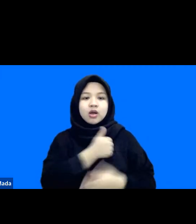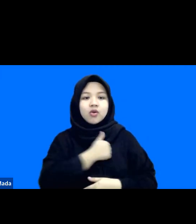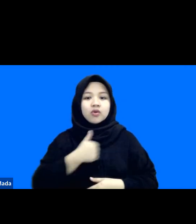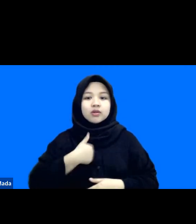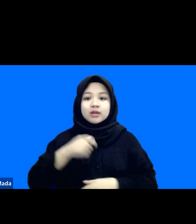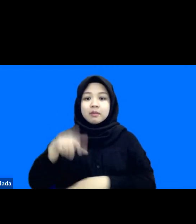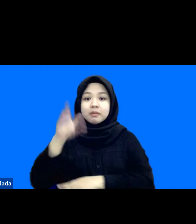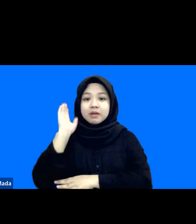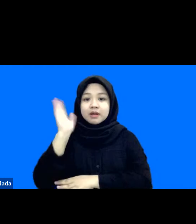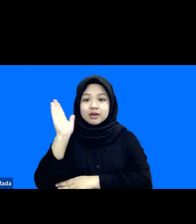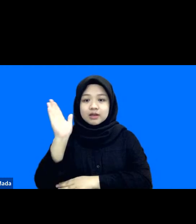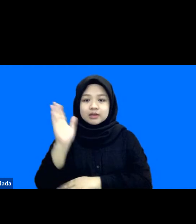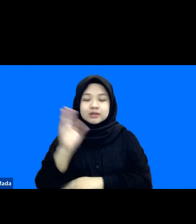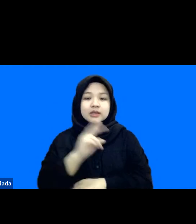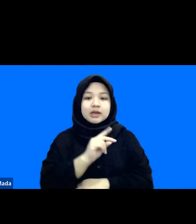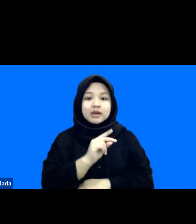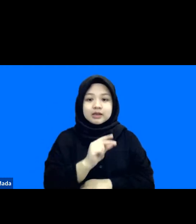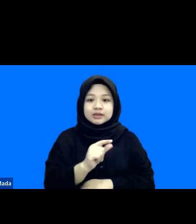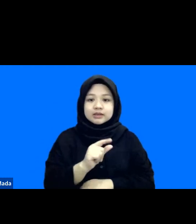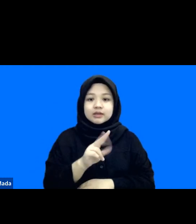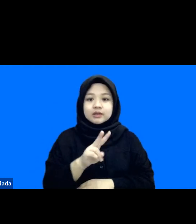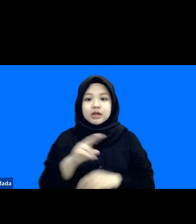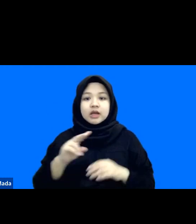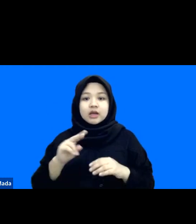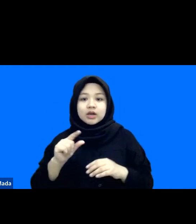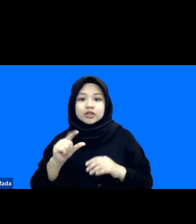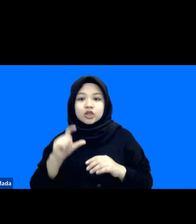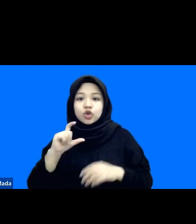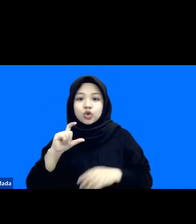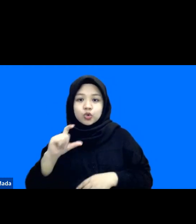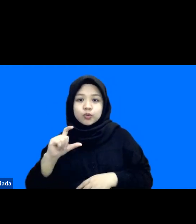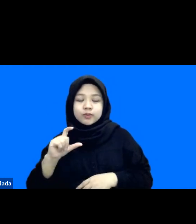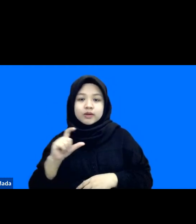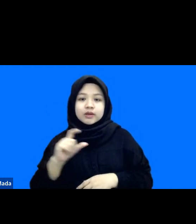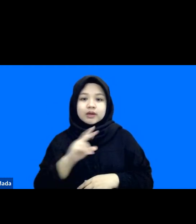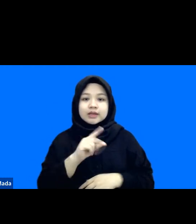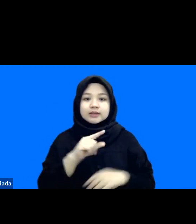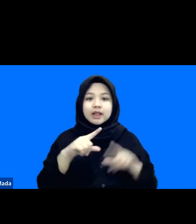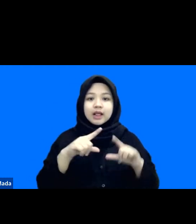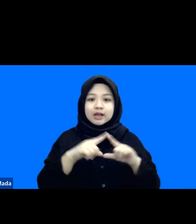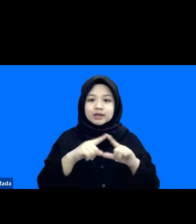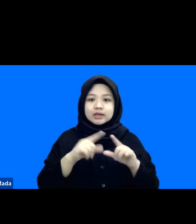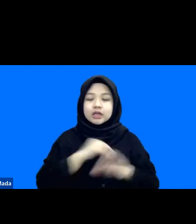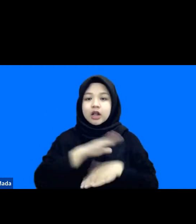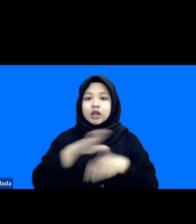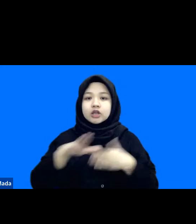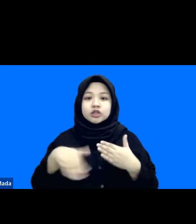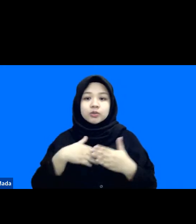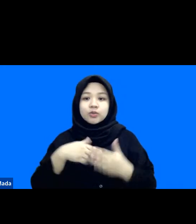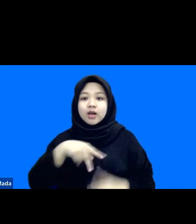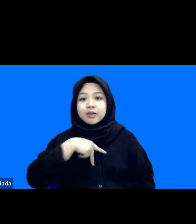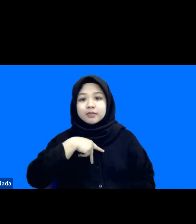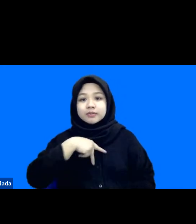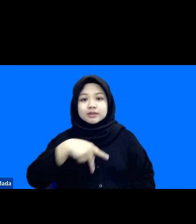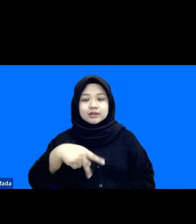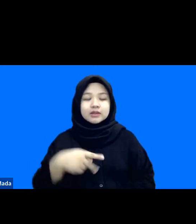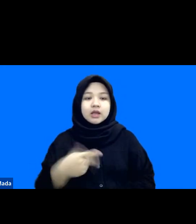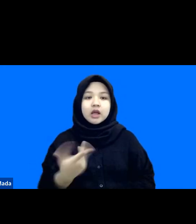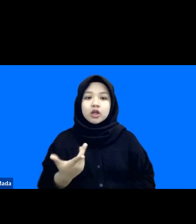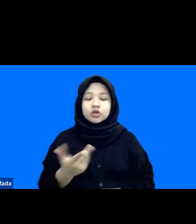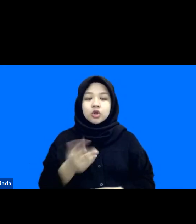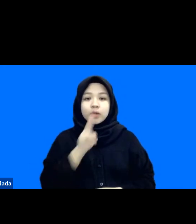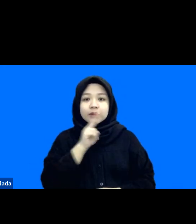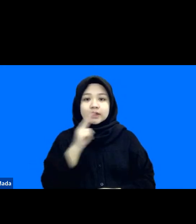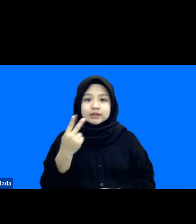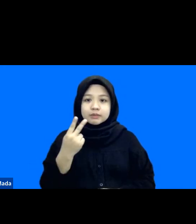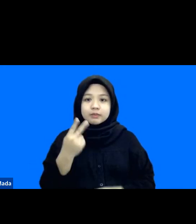Guru Murthy, Rachel Cooper, and all the participants, our interpreters, Mada, Firman,